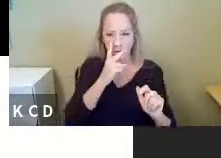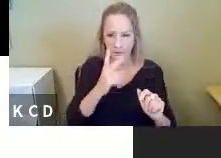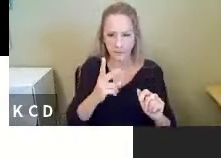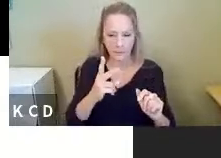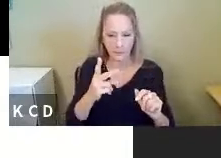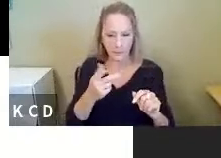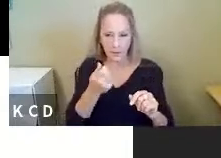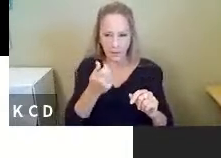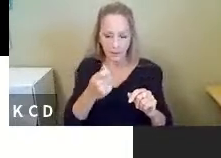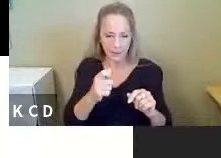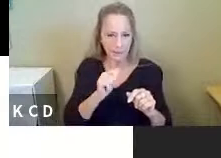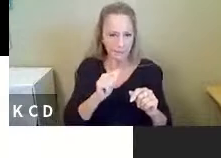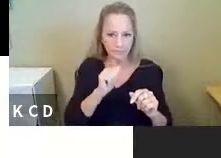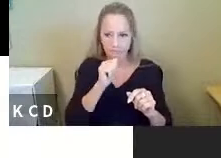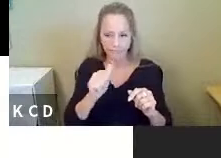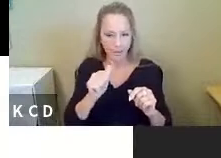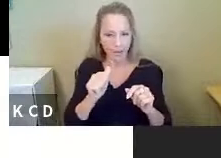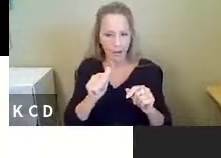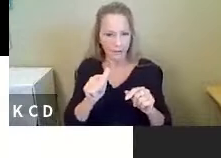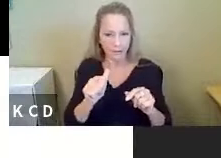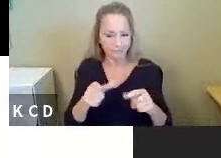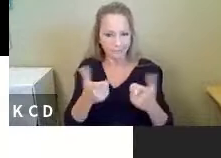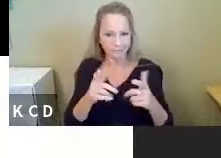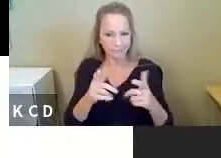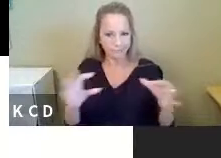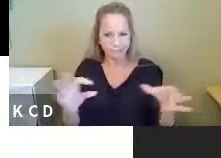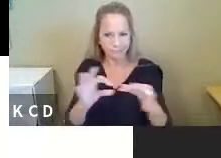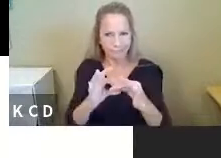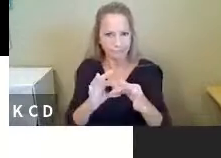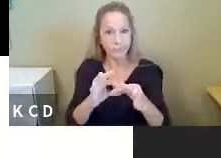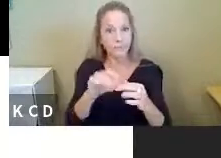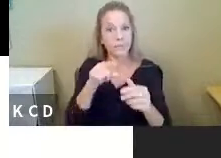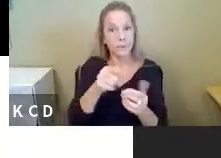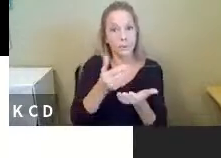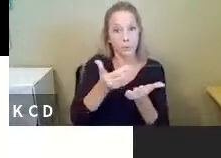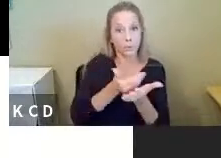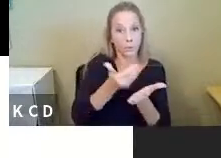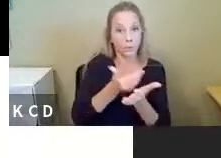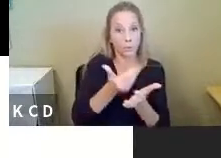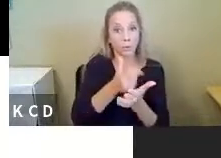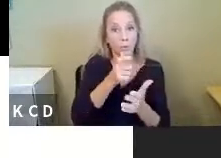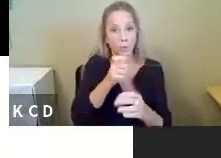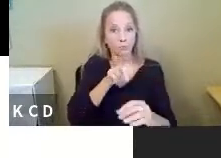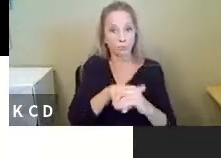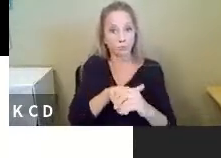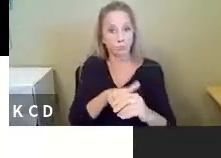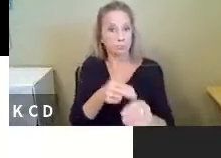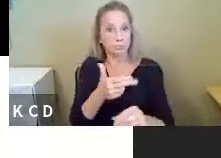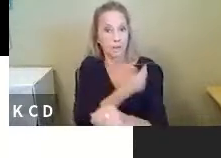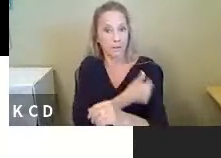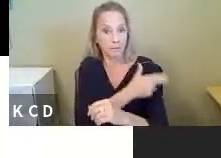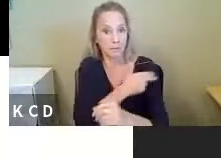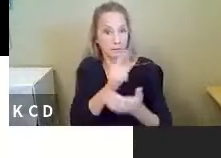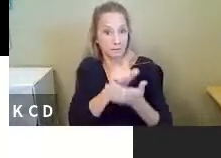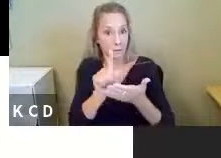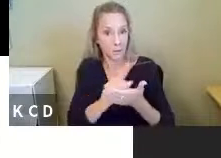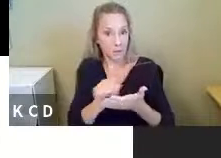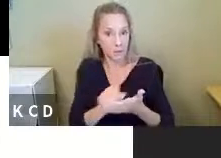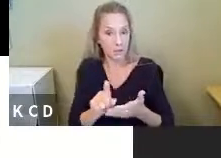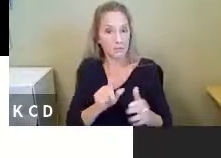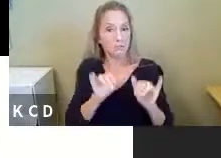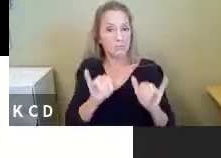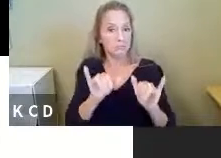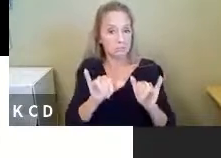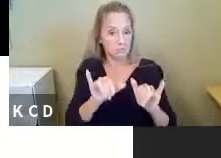disconnect. So Knox County hospitalizations, these are new hospitalizations each week, have been very stable. You see